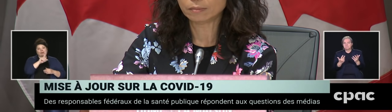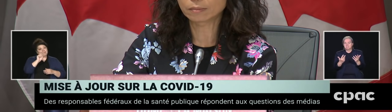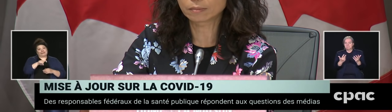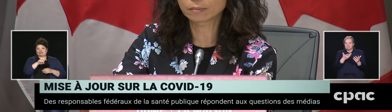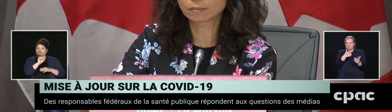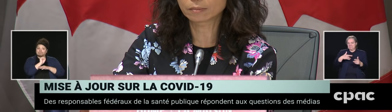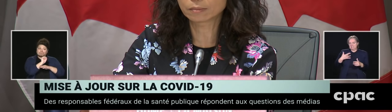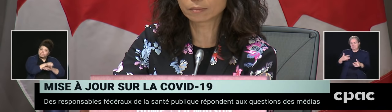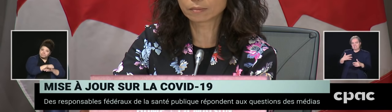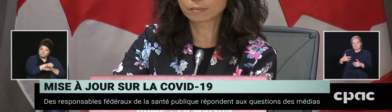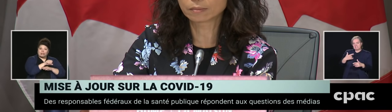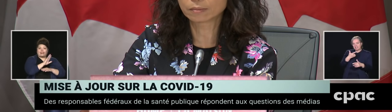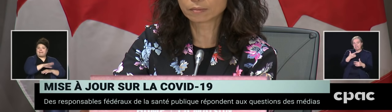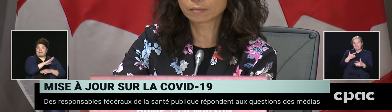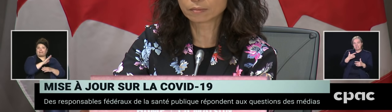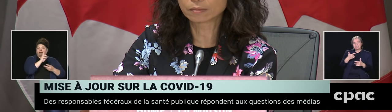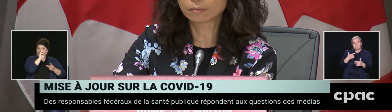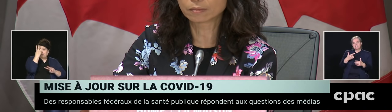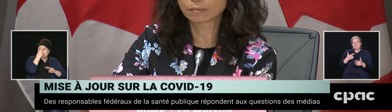fight against